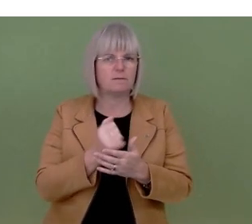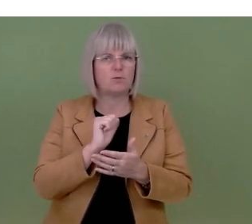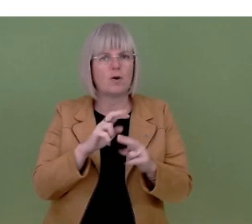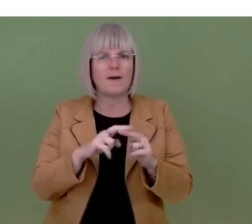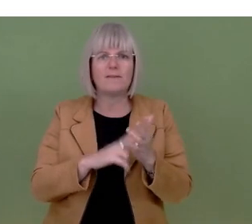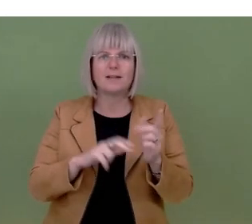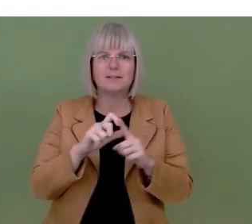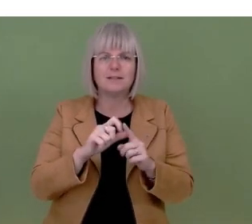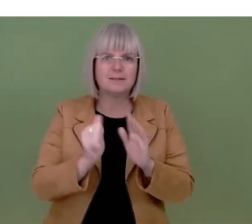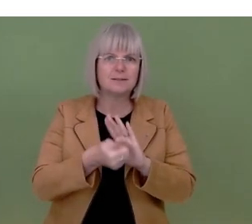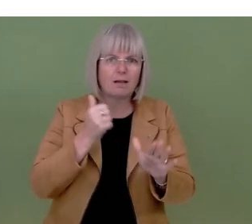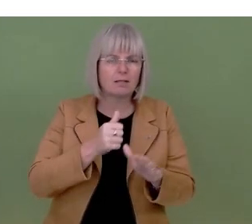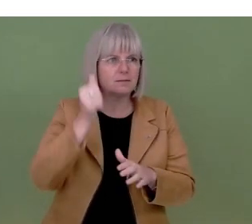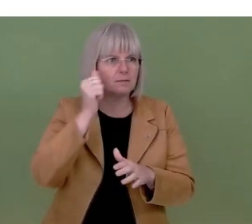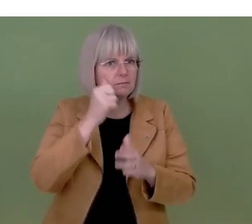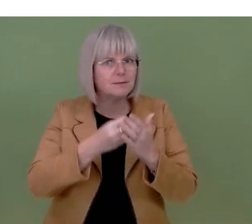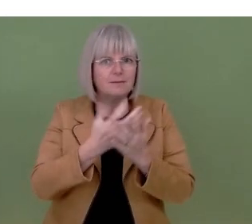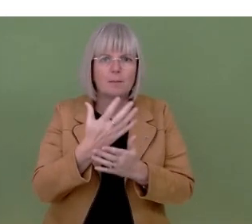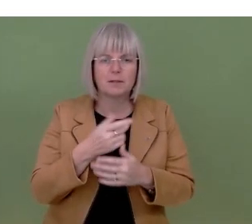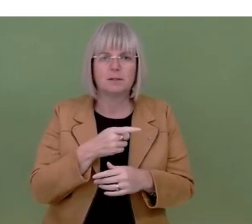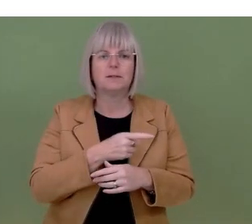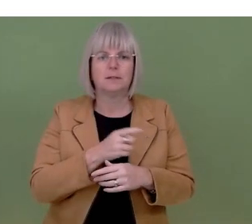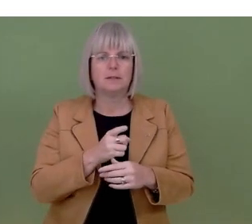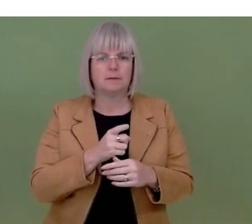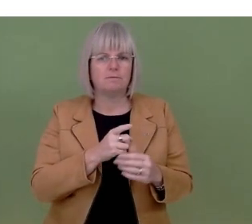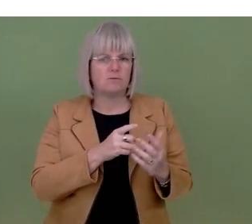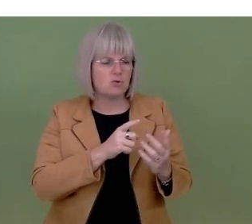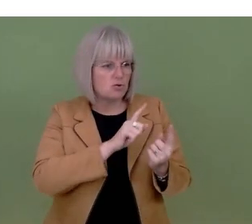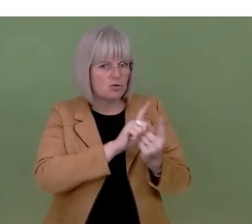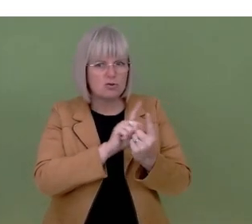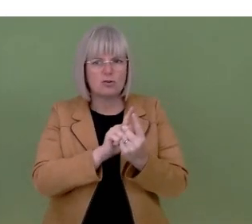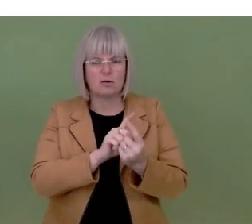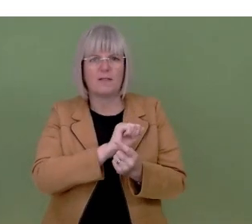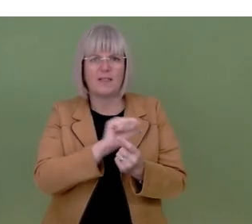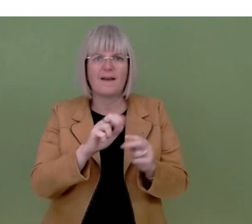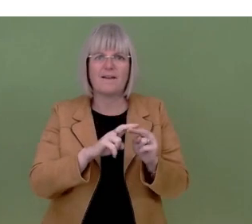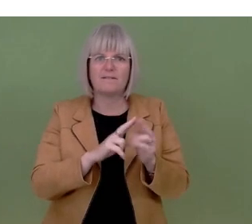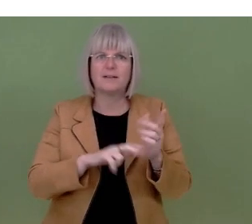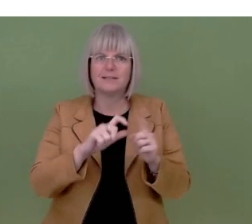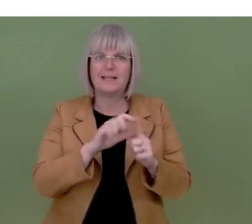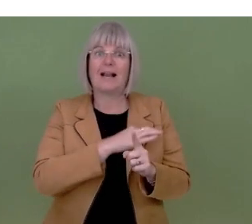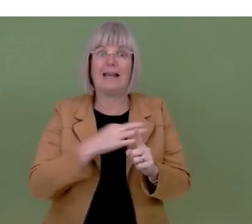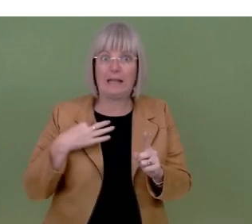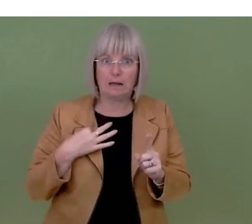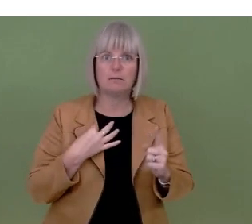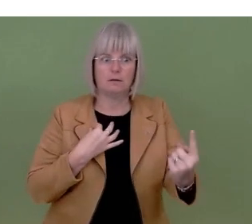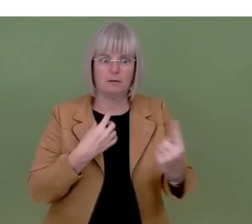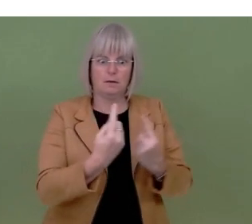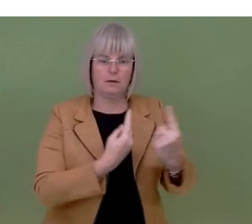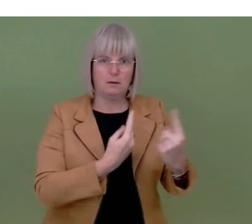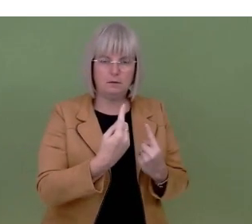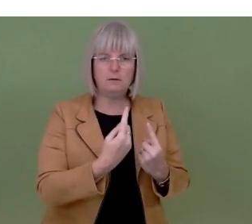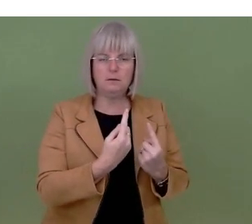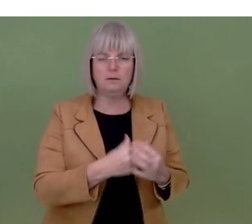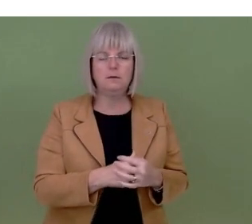see people who are suffering with FND in an FND clinic. And over subsequent years, this gave us the opportunity